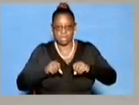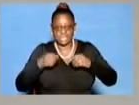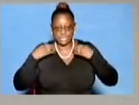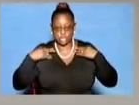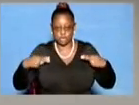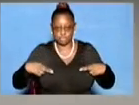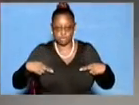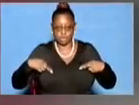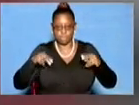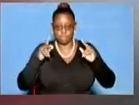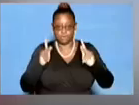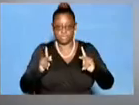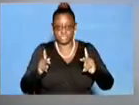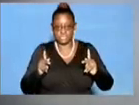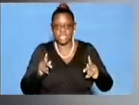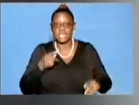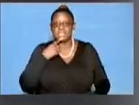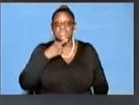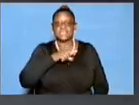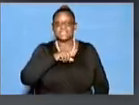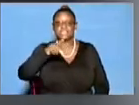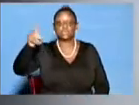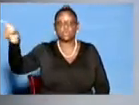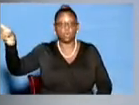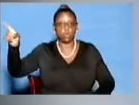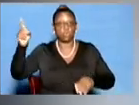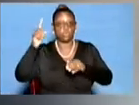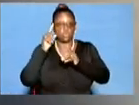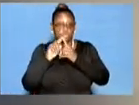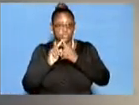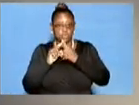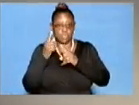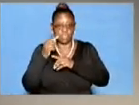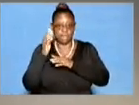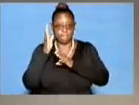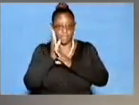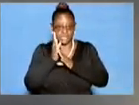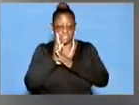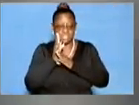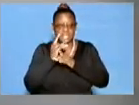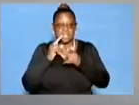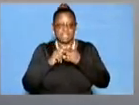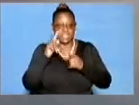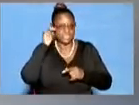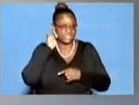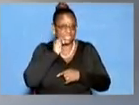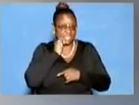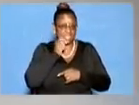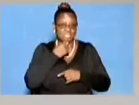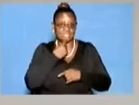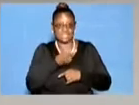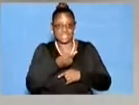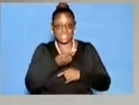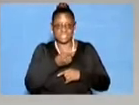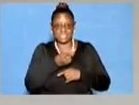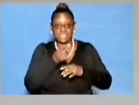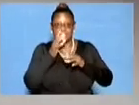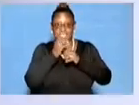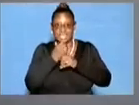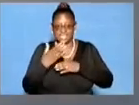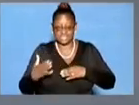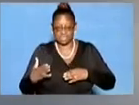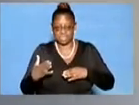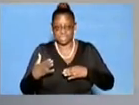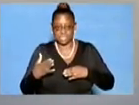uniforms, the driver urging them to get to the bus stop. When a teen appears to respond to the officer saying he was just getting